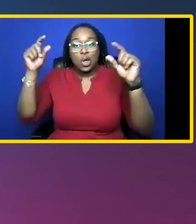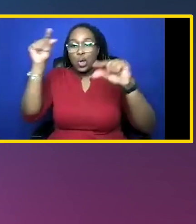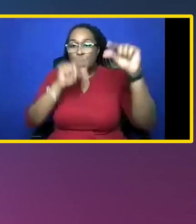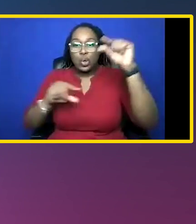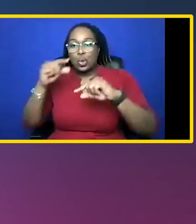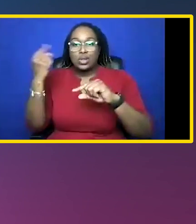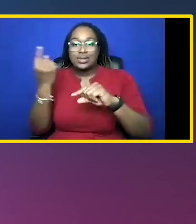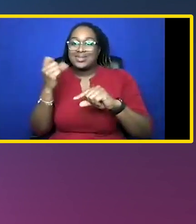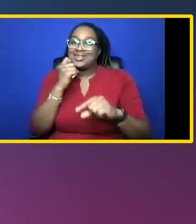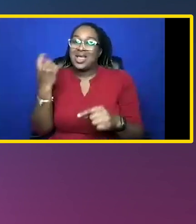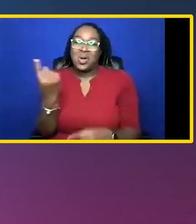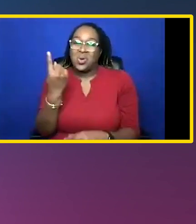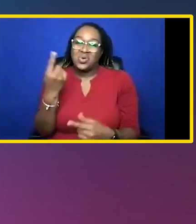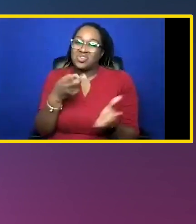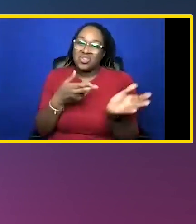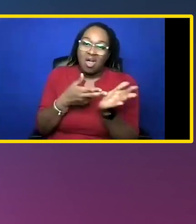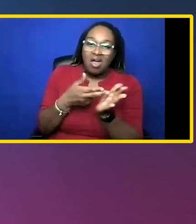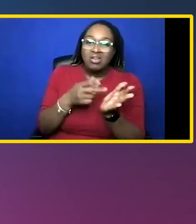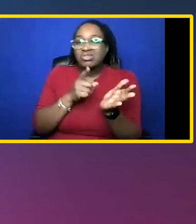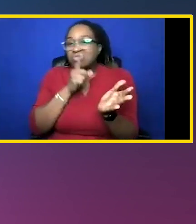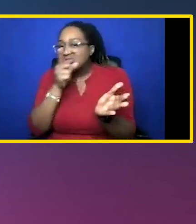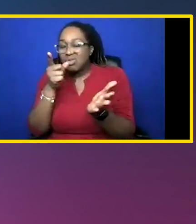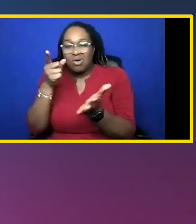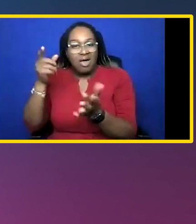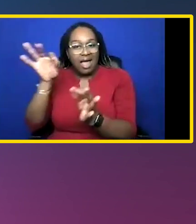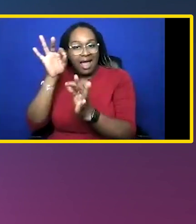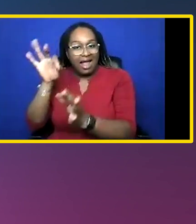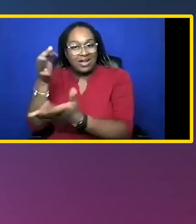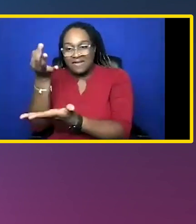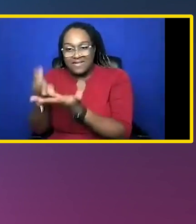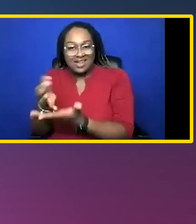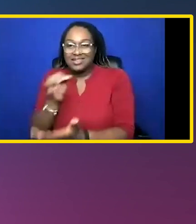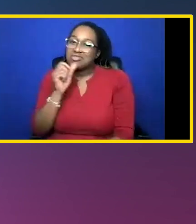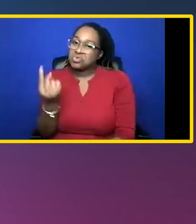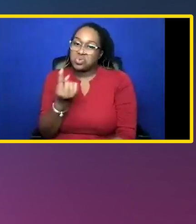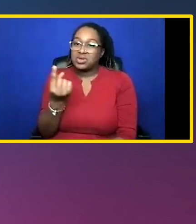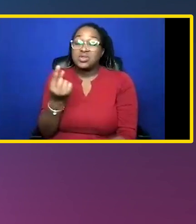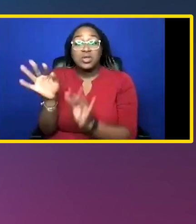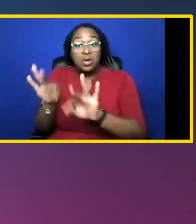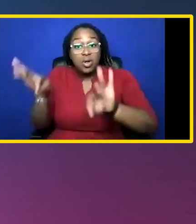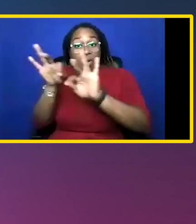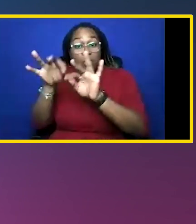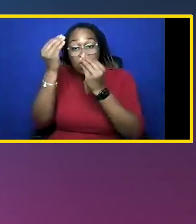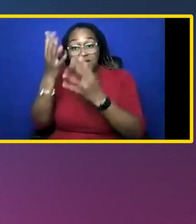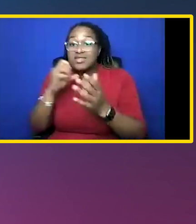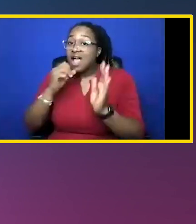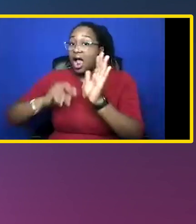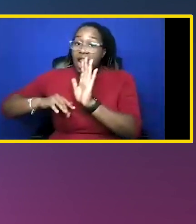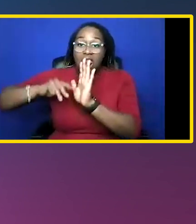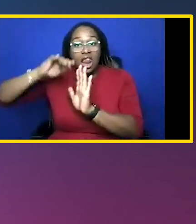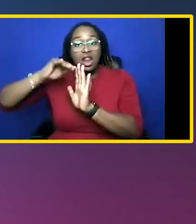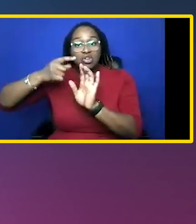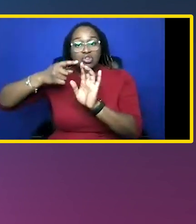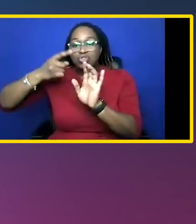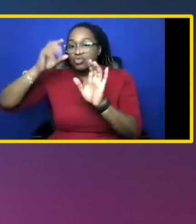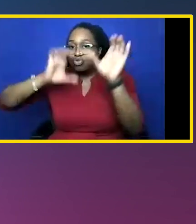always end up being true or accurate or factual. The most important information may not rise to the top of your